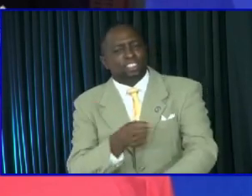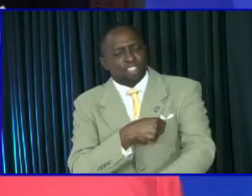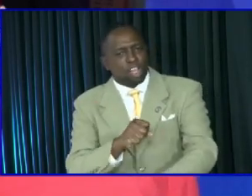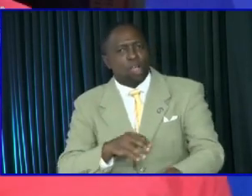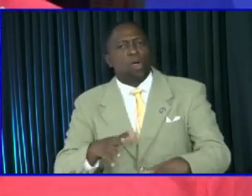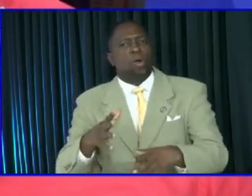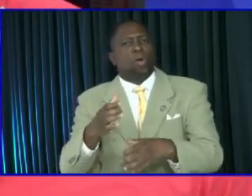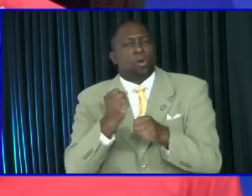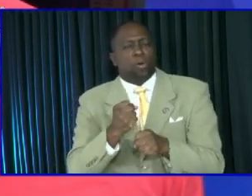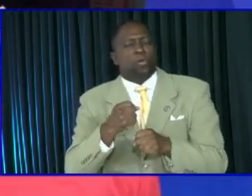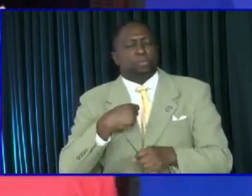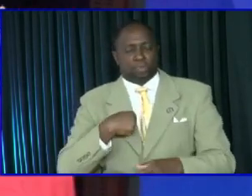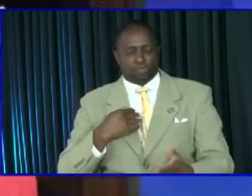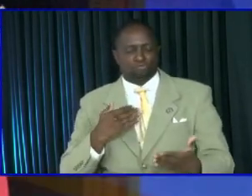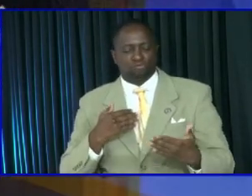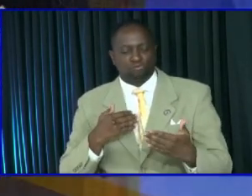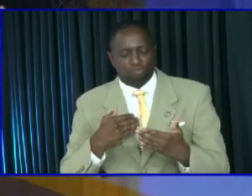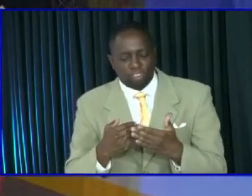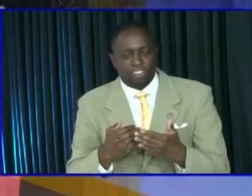Me Close.